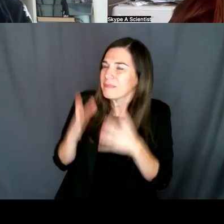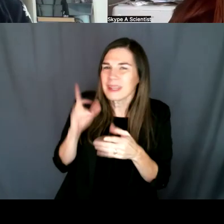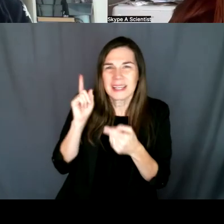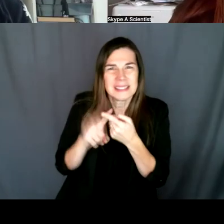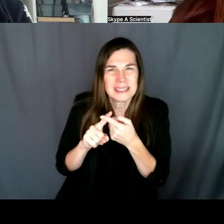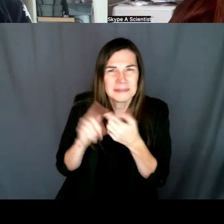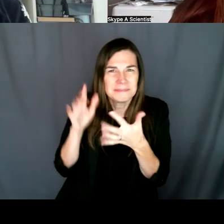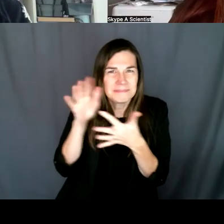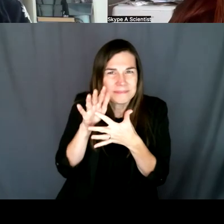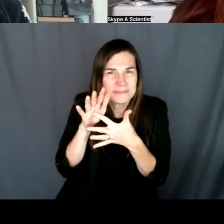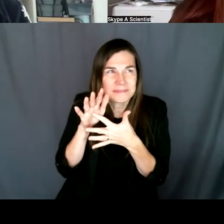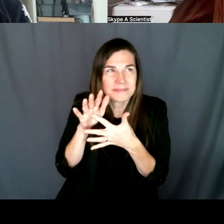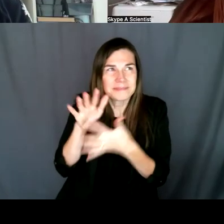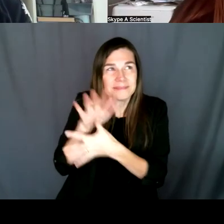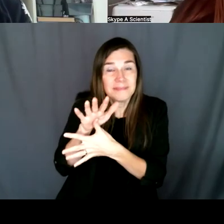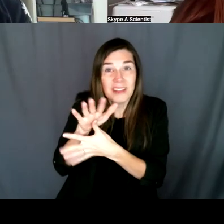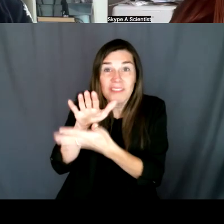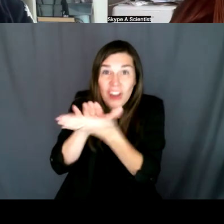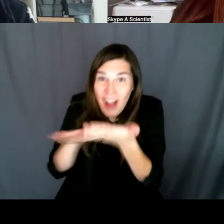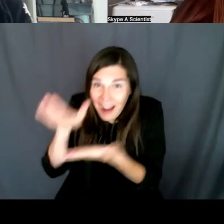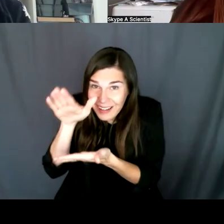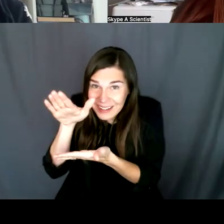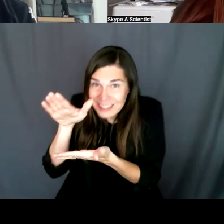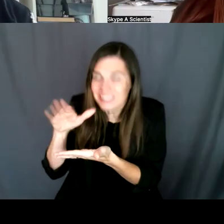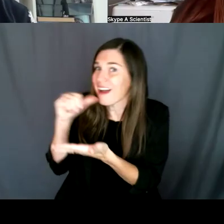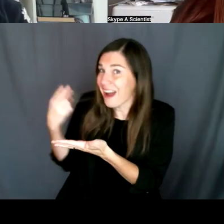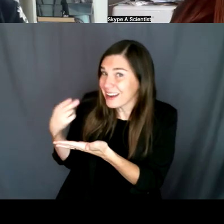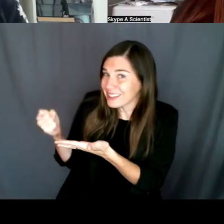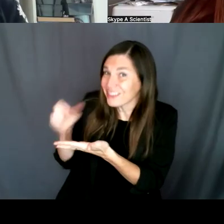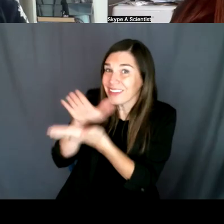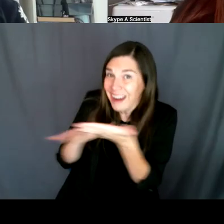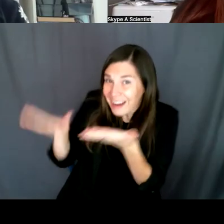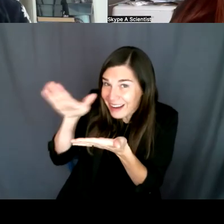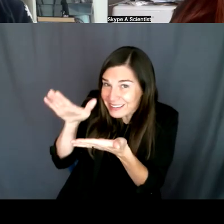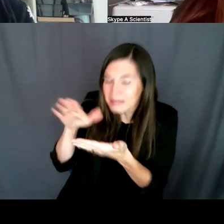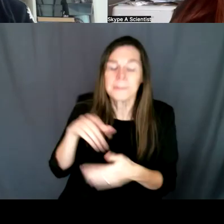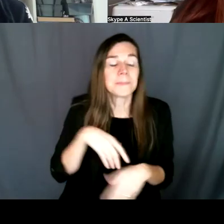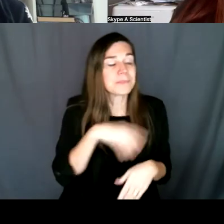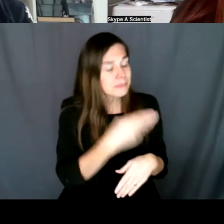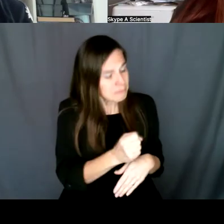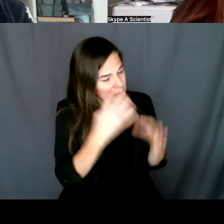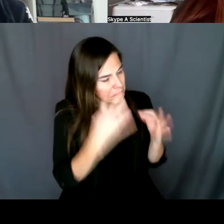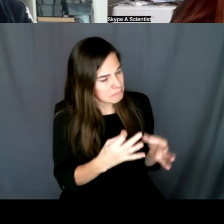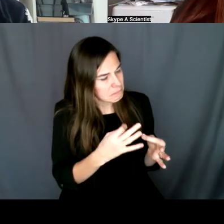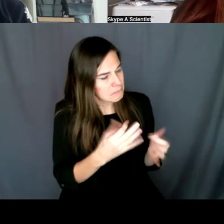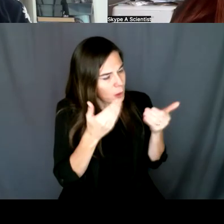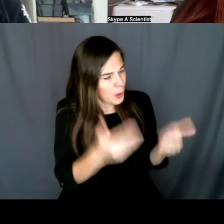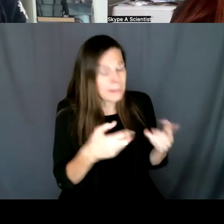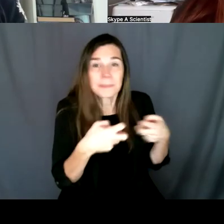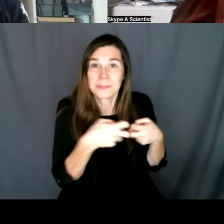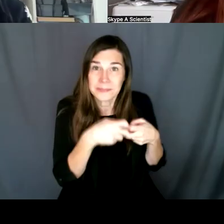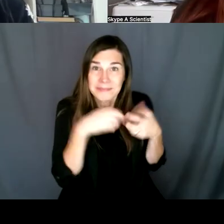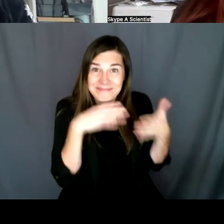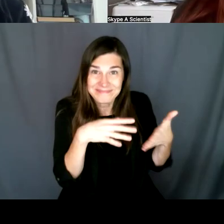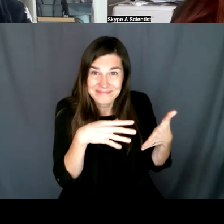junior or senior year of college. In high school, I decided I was going to study physics, but when I got there,